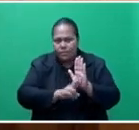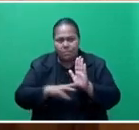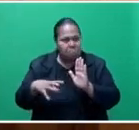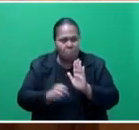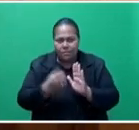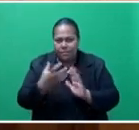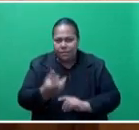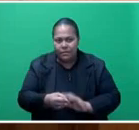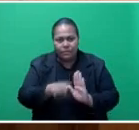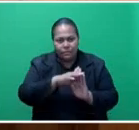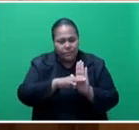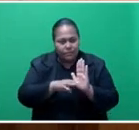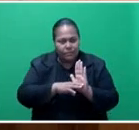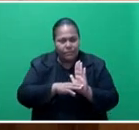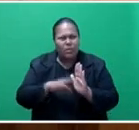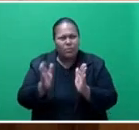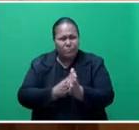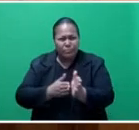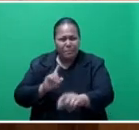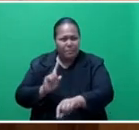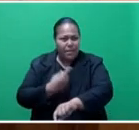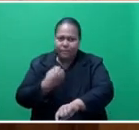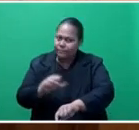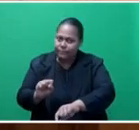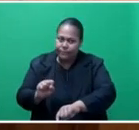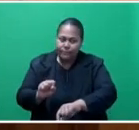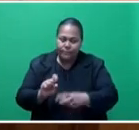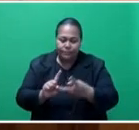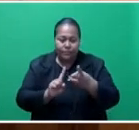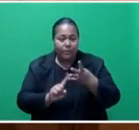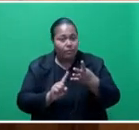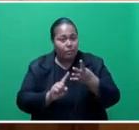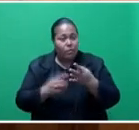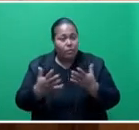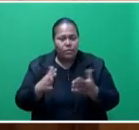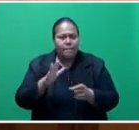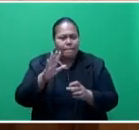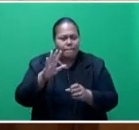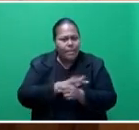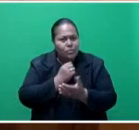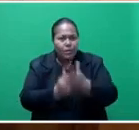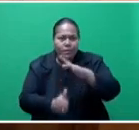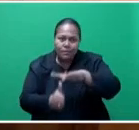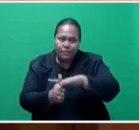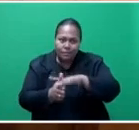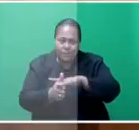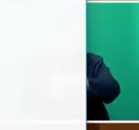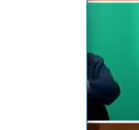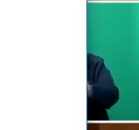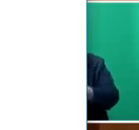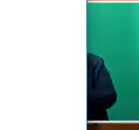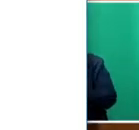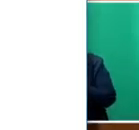delay. Four, better targeting to ensure the accessibility. Five, we must ensure that the right type of vaccine is suitable